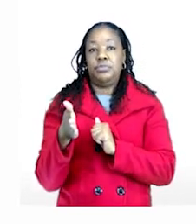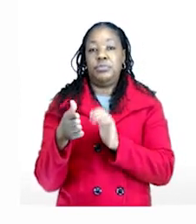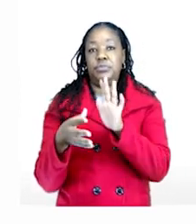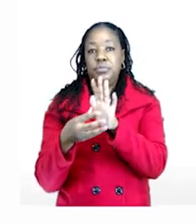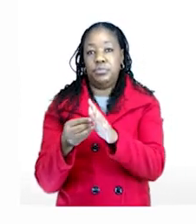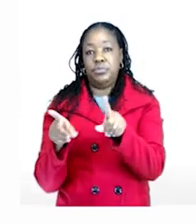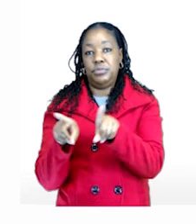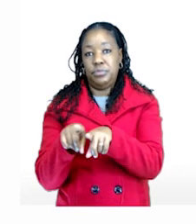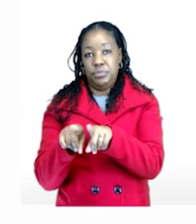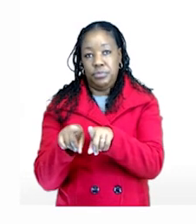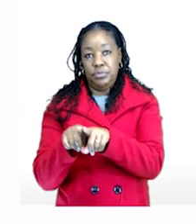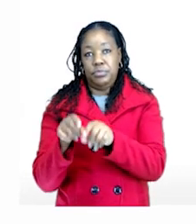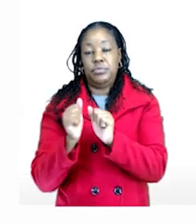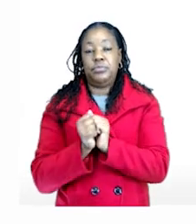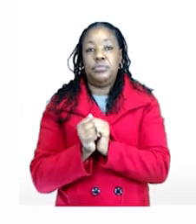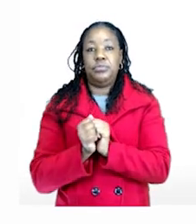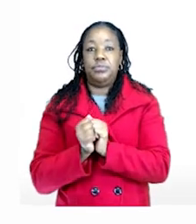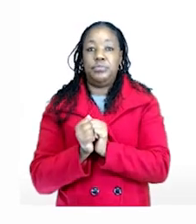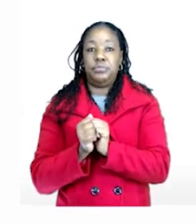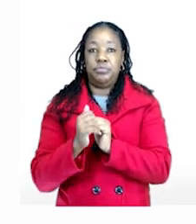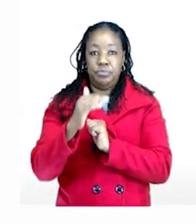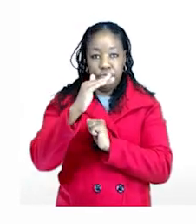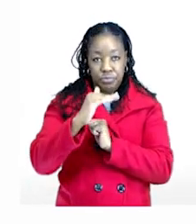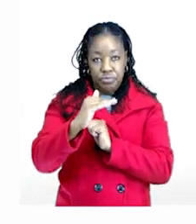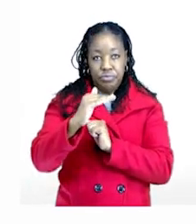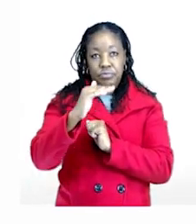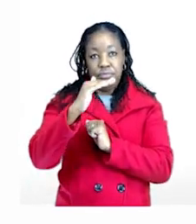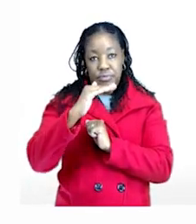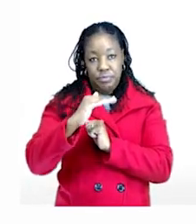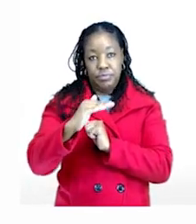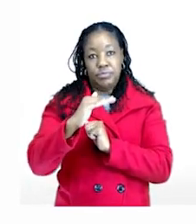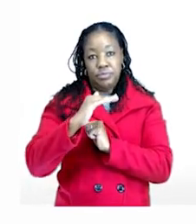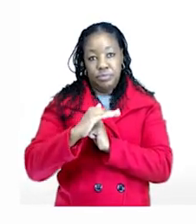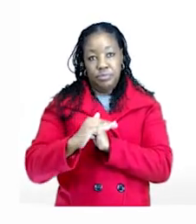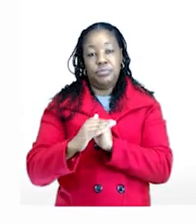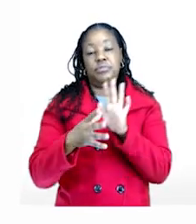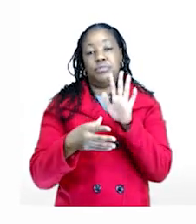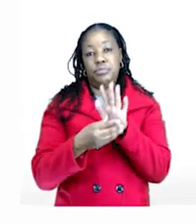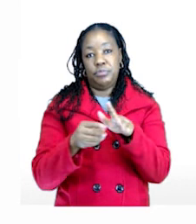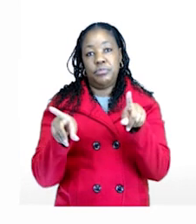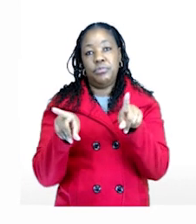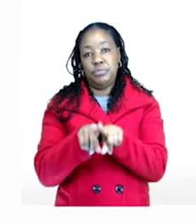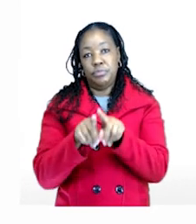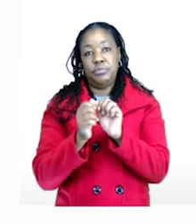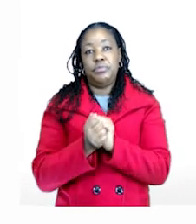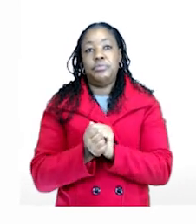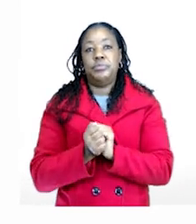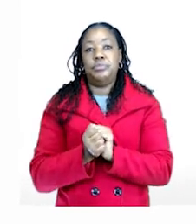right hand. And then you go to the second row and copy exactly as it